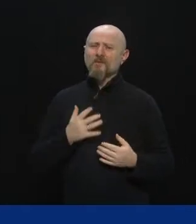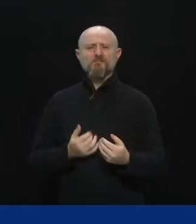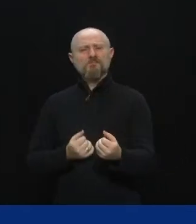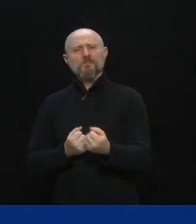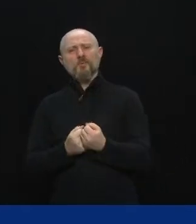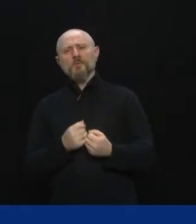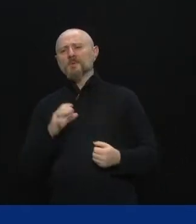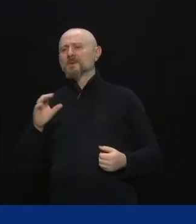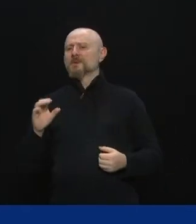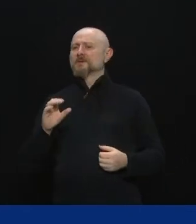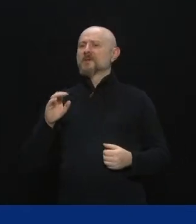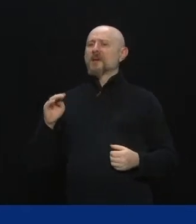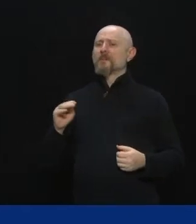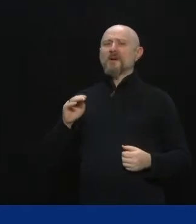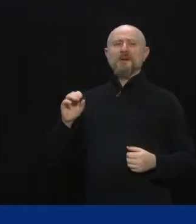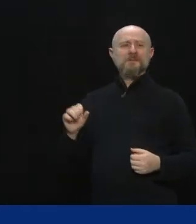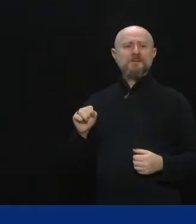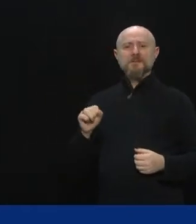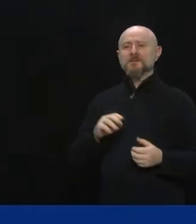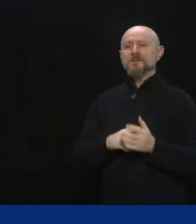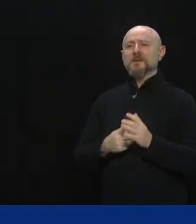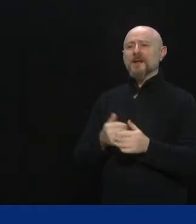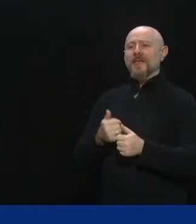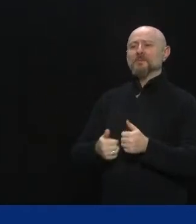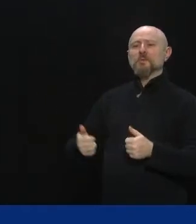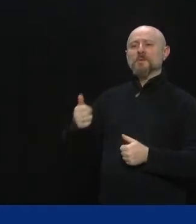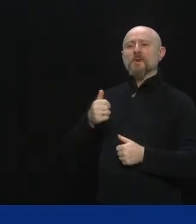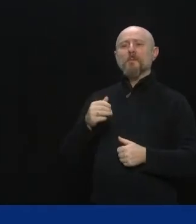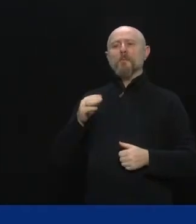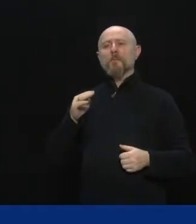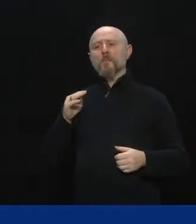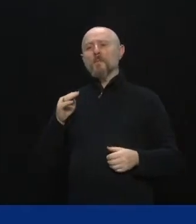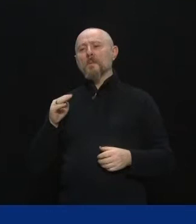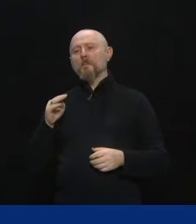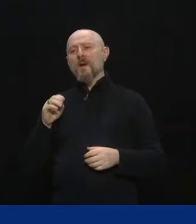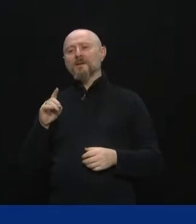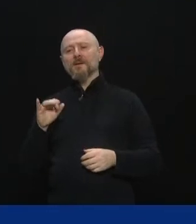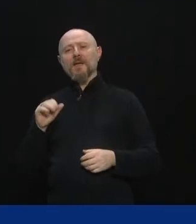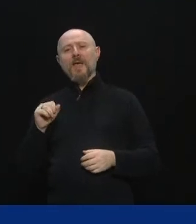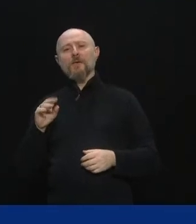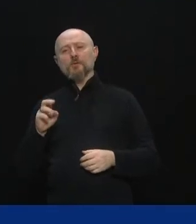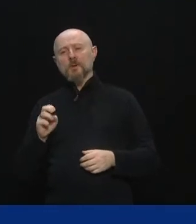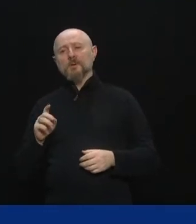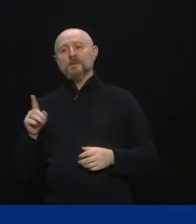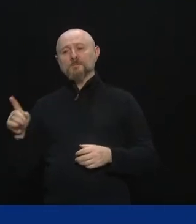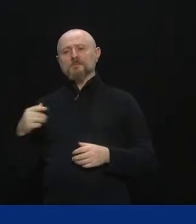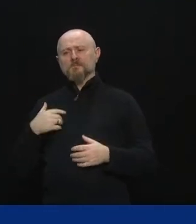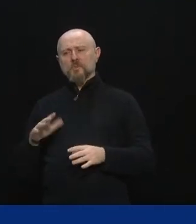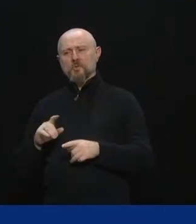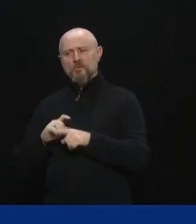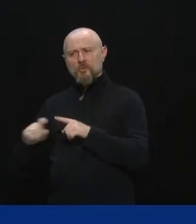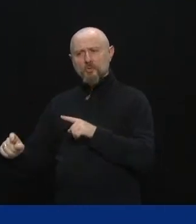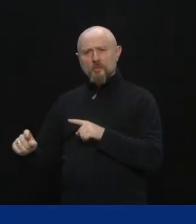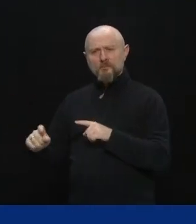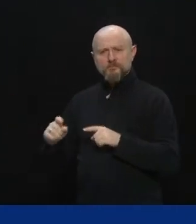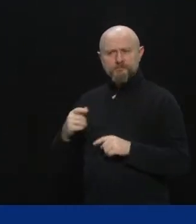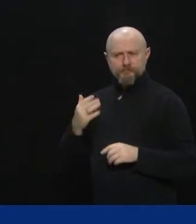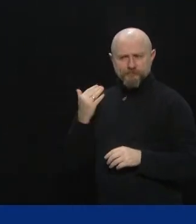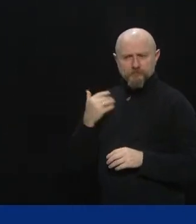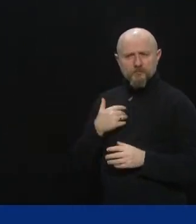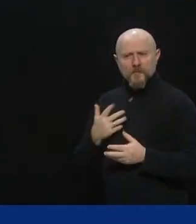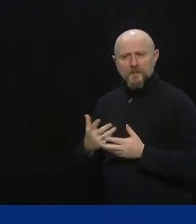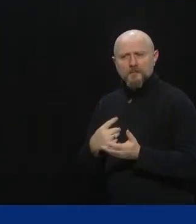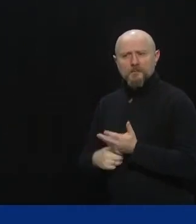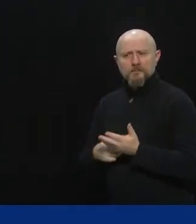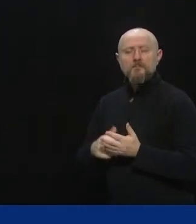proposed. The head of Medicare, which is called CMS, made a phone call to them the other day. They put in a requirement